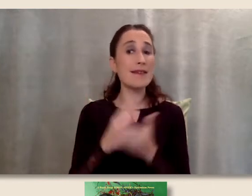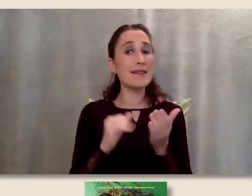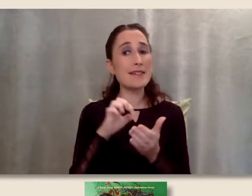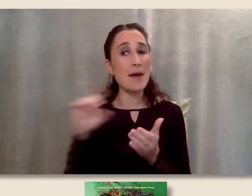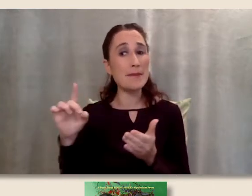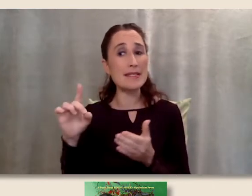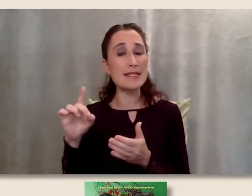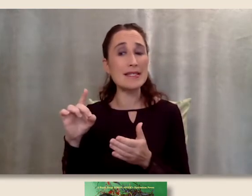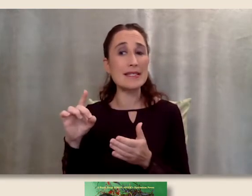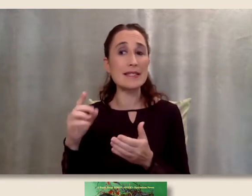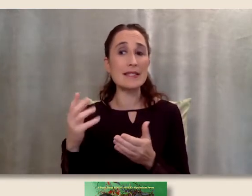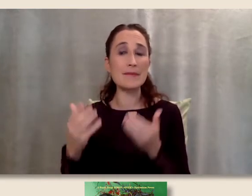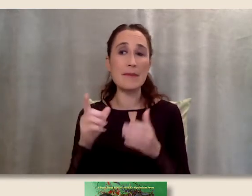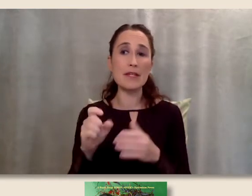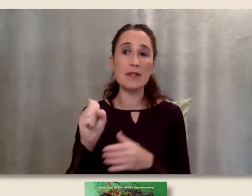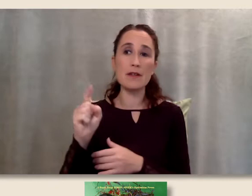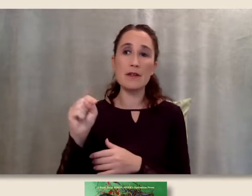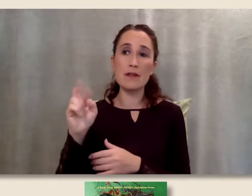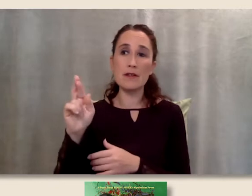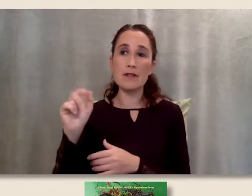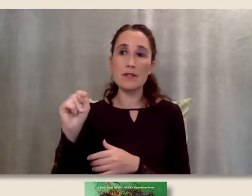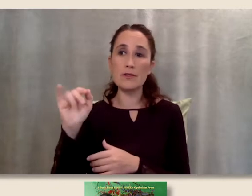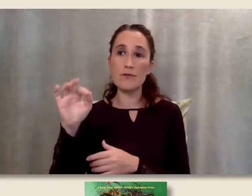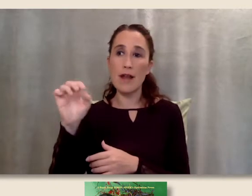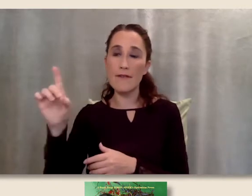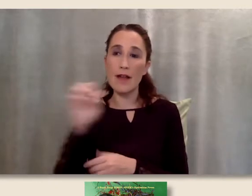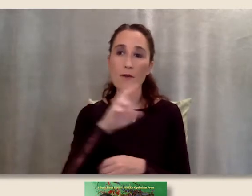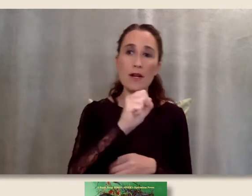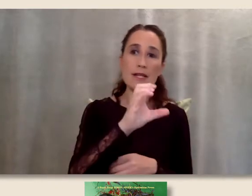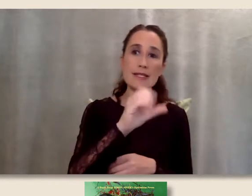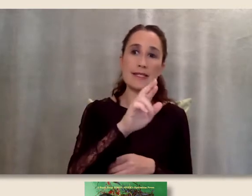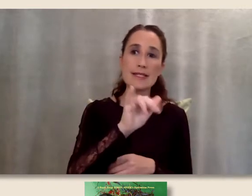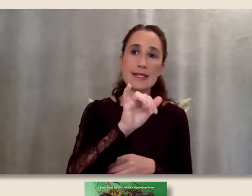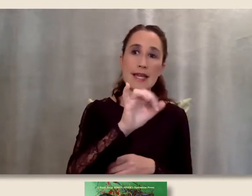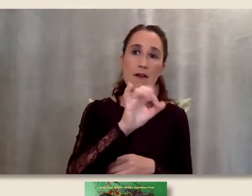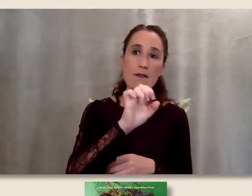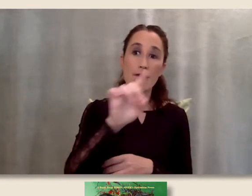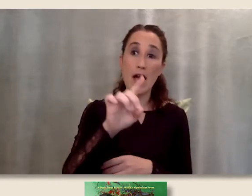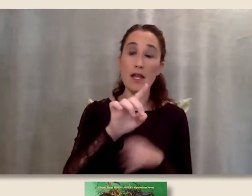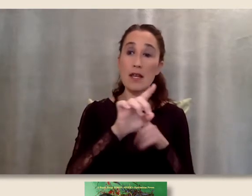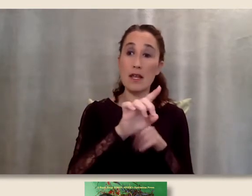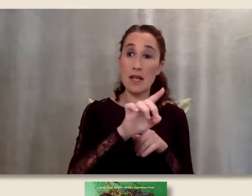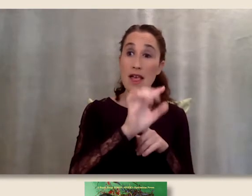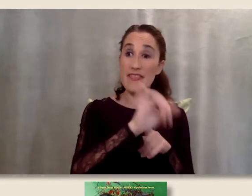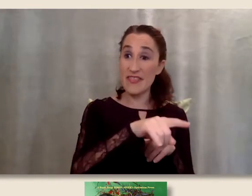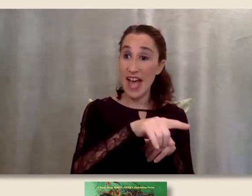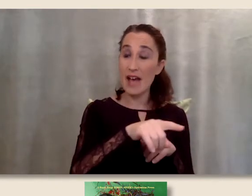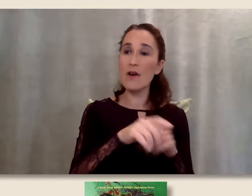to be either stratified or scarified. And scarified, you could do that typically through a little